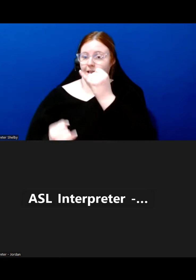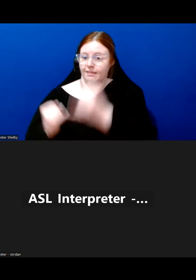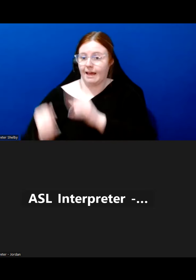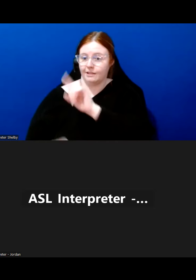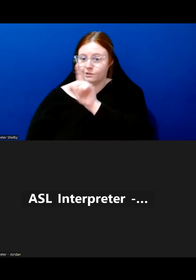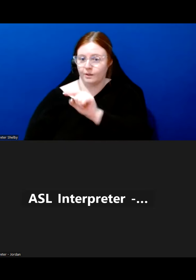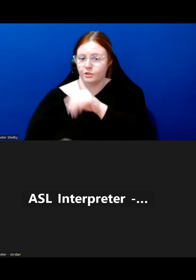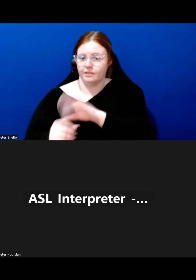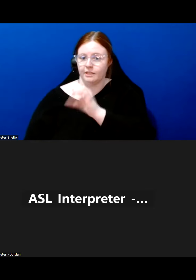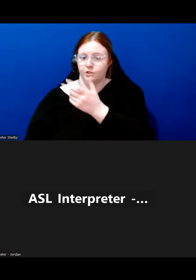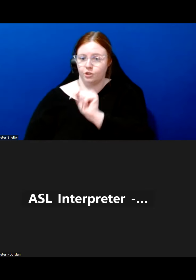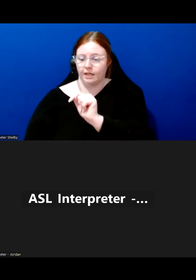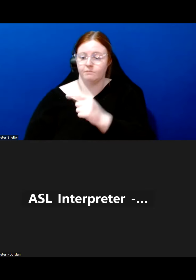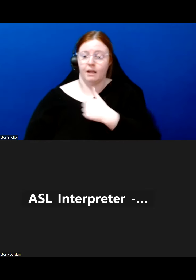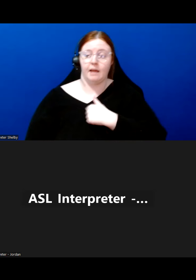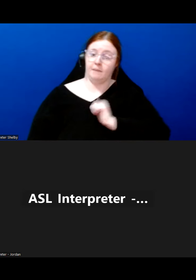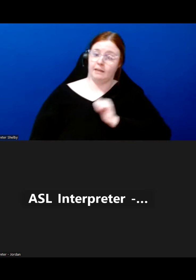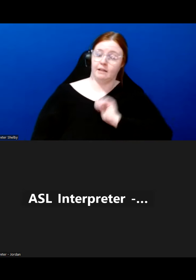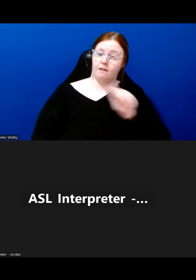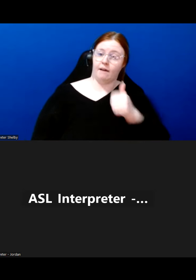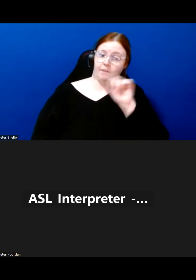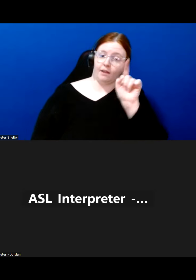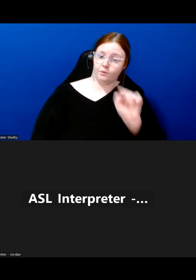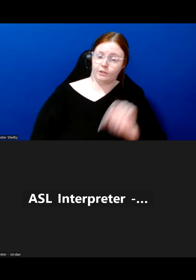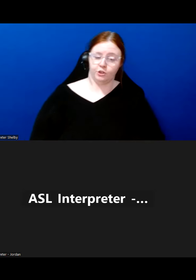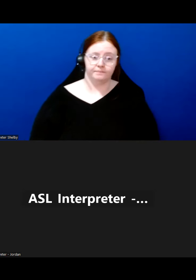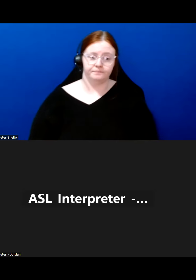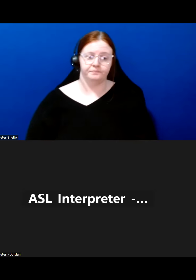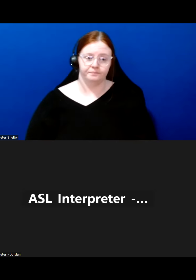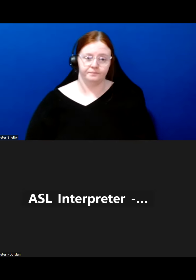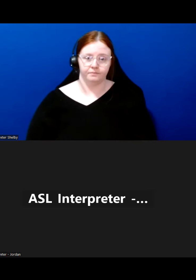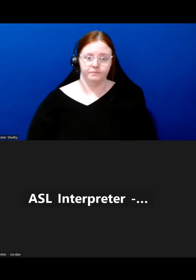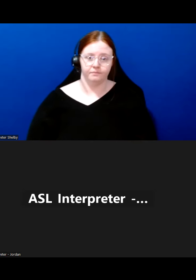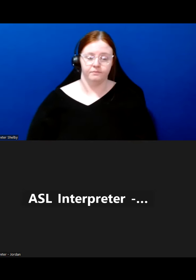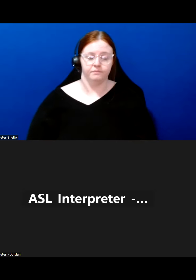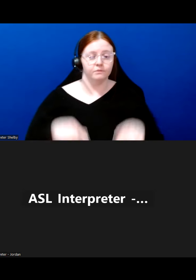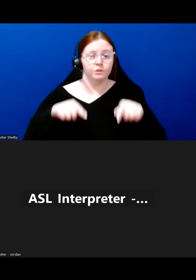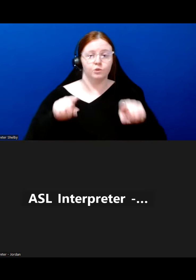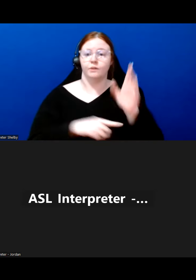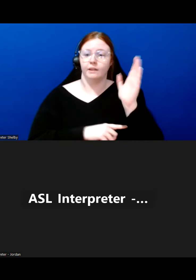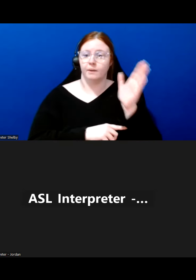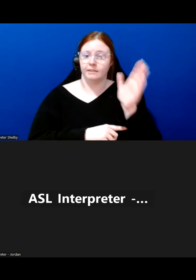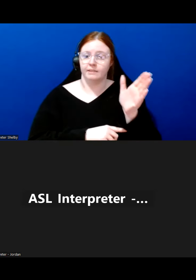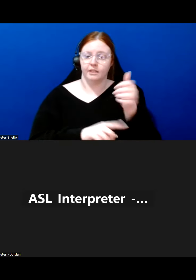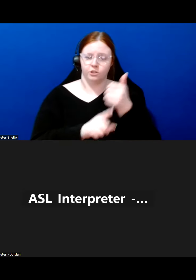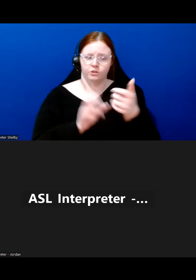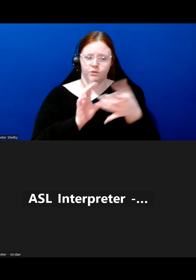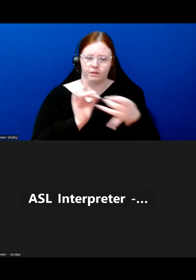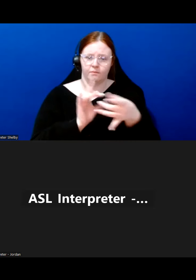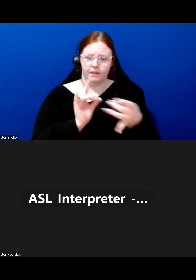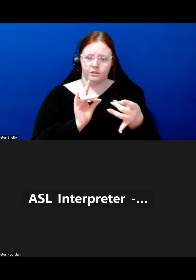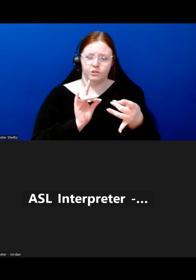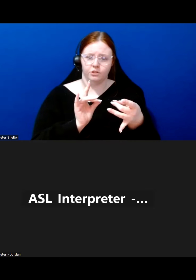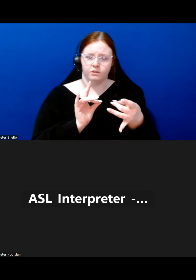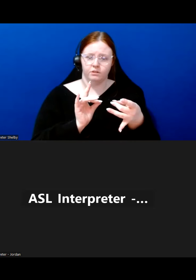the chat, but I do actually have another question for you. During your presentation, you actually mentioned